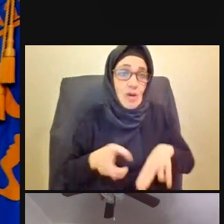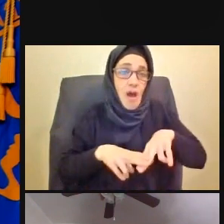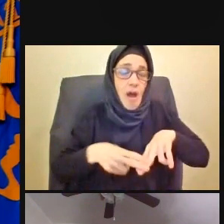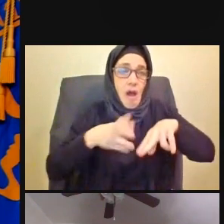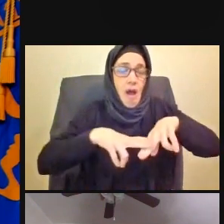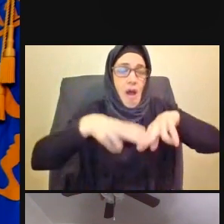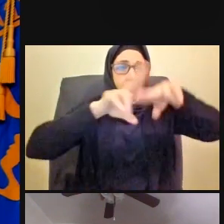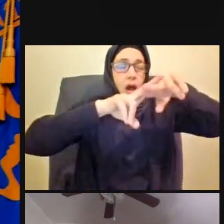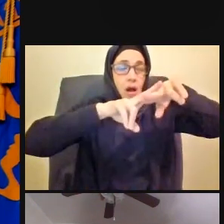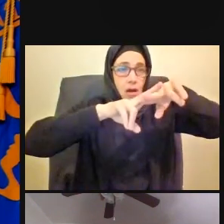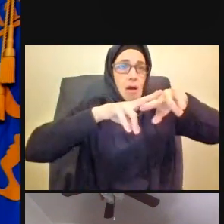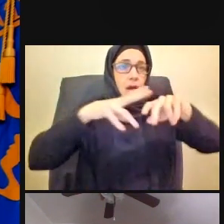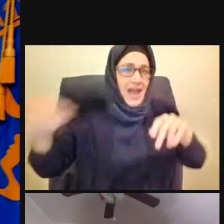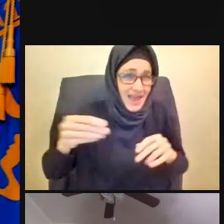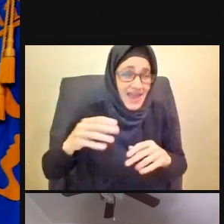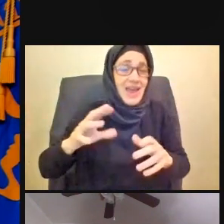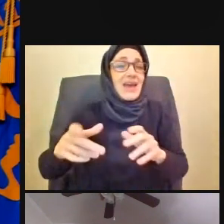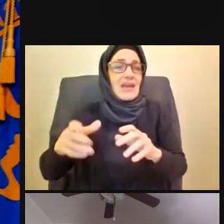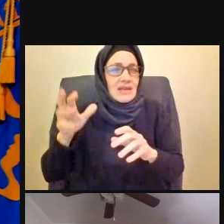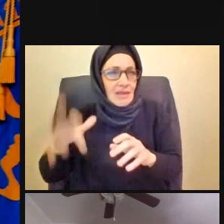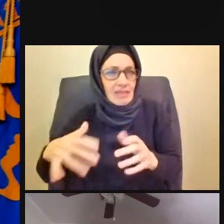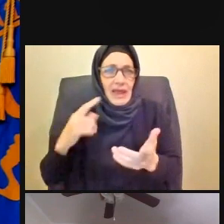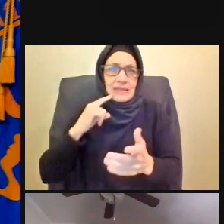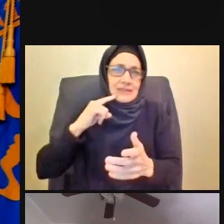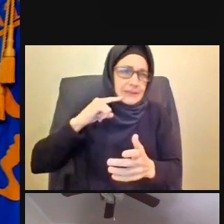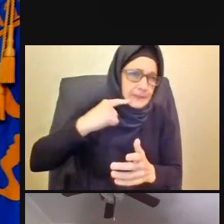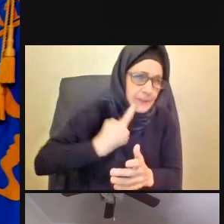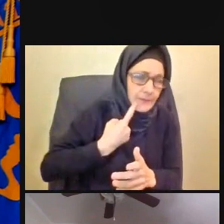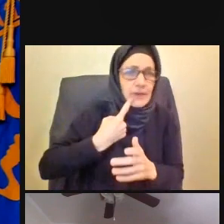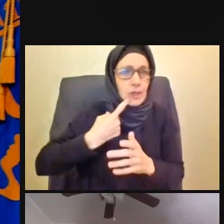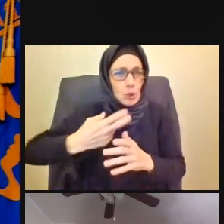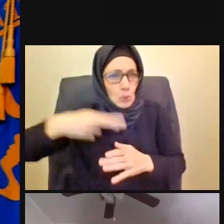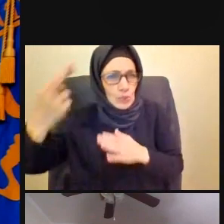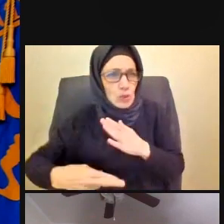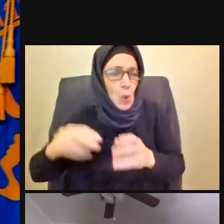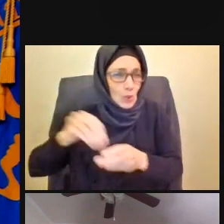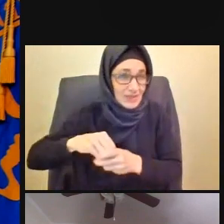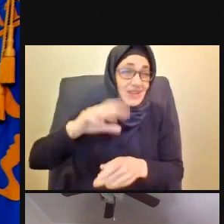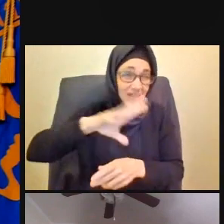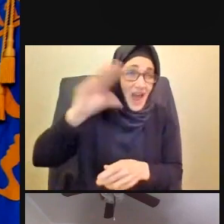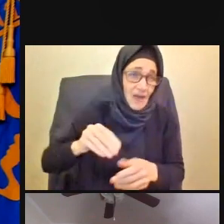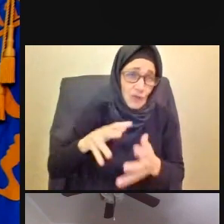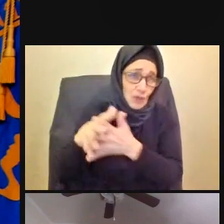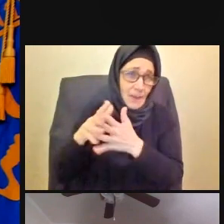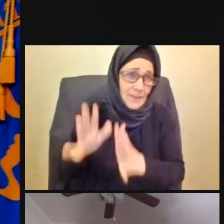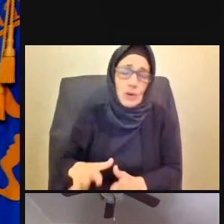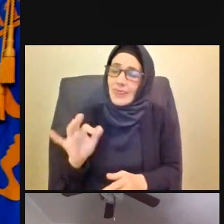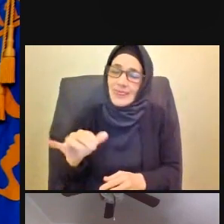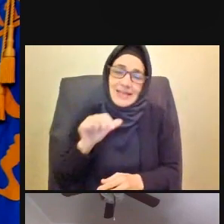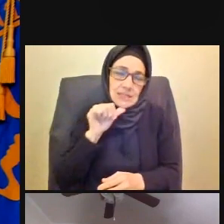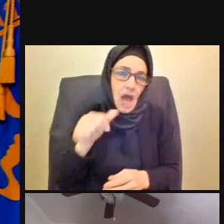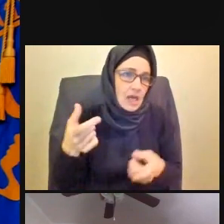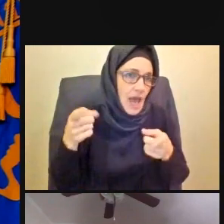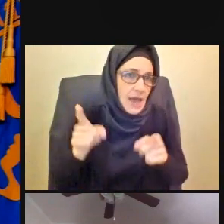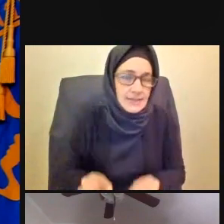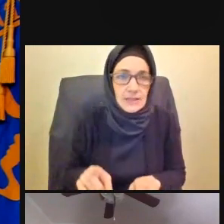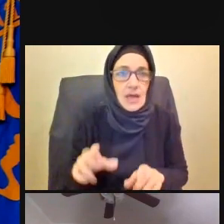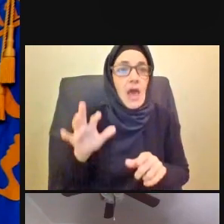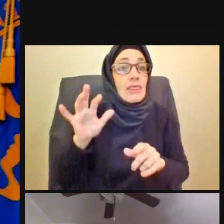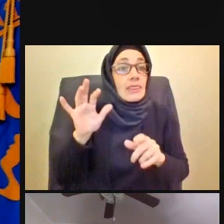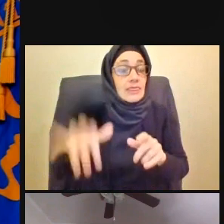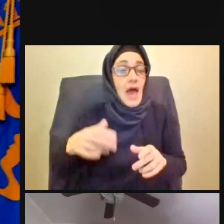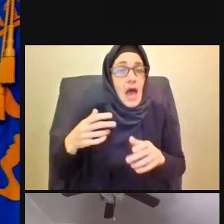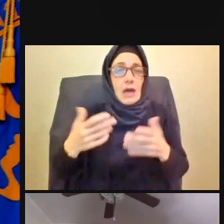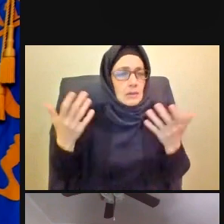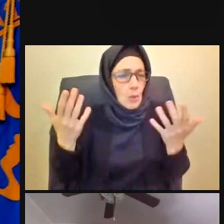the severe outcomes seen among African Americans is not an accident. It is as a result of the social determinants